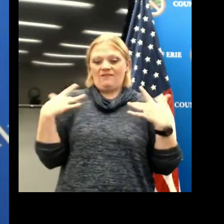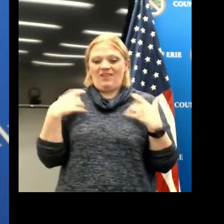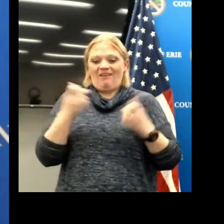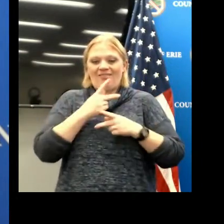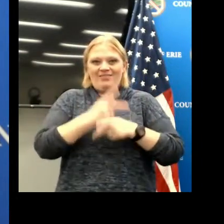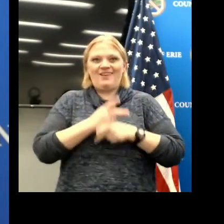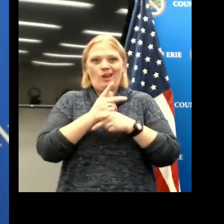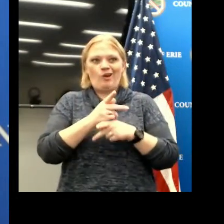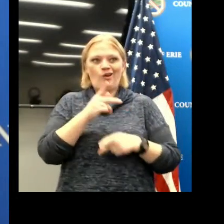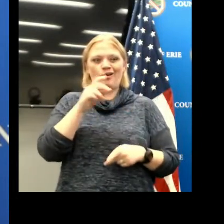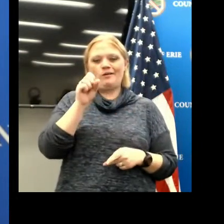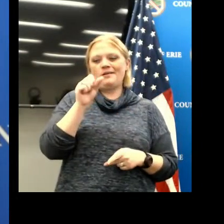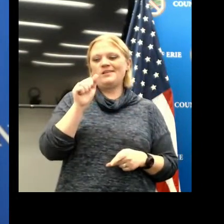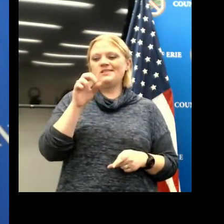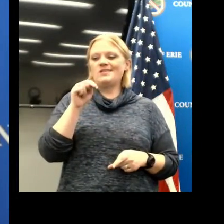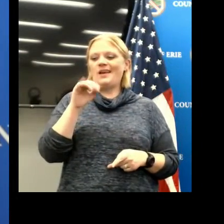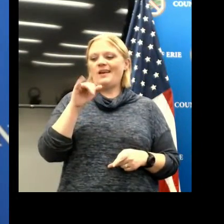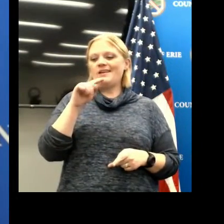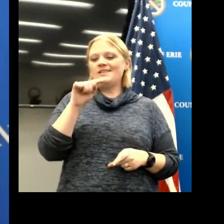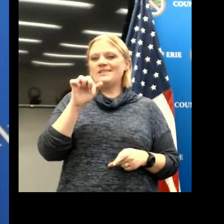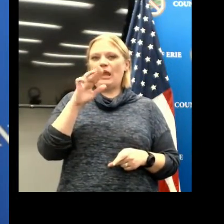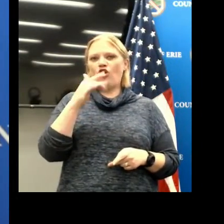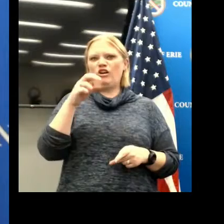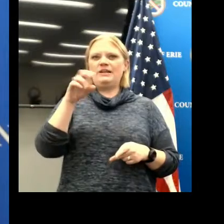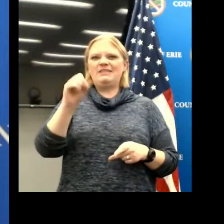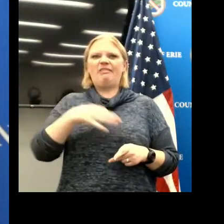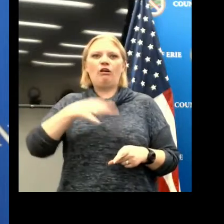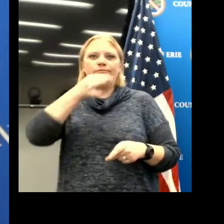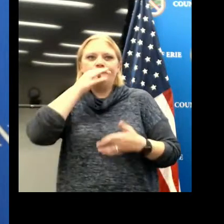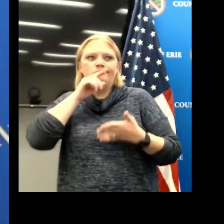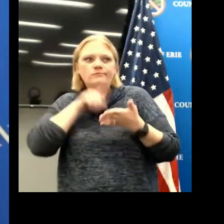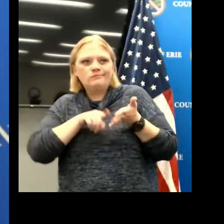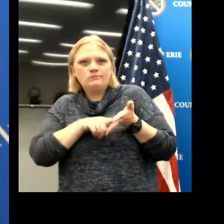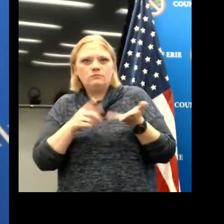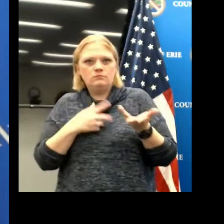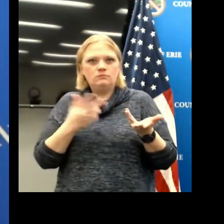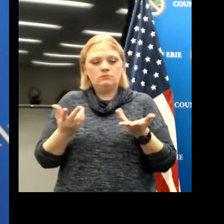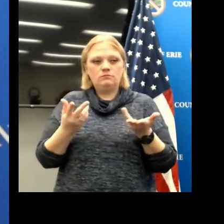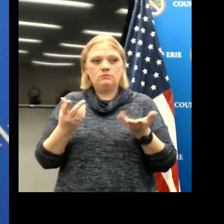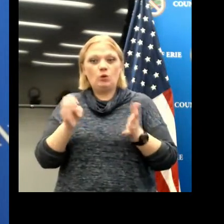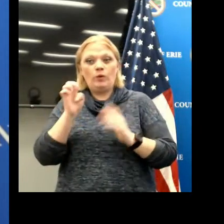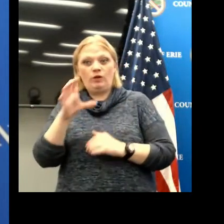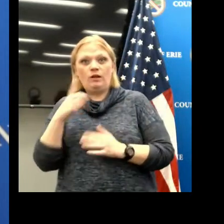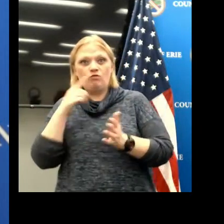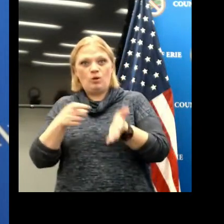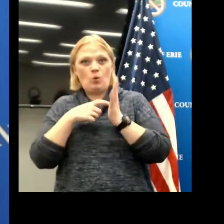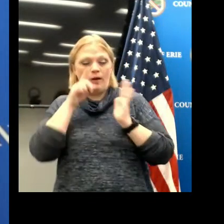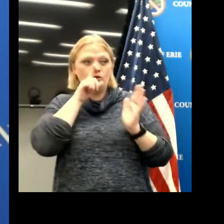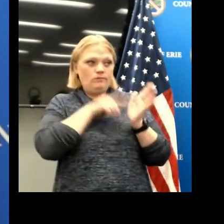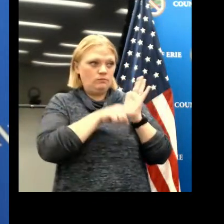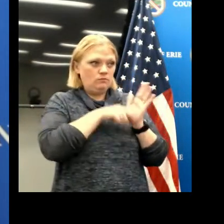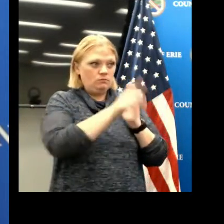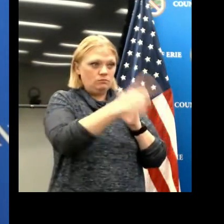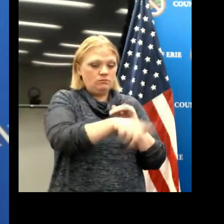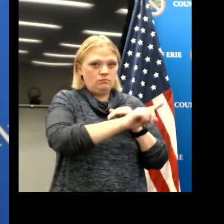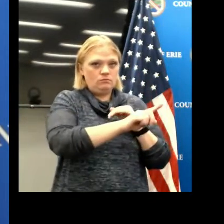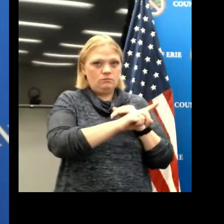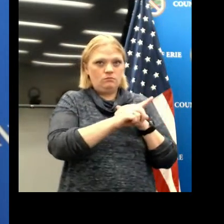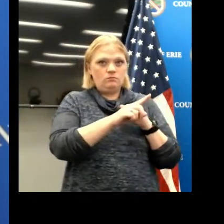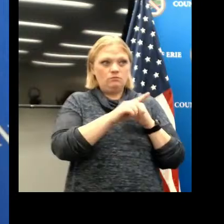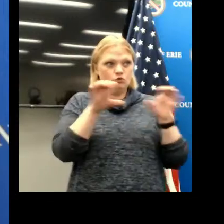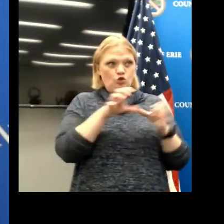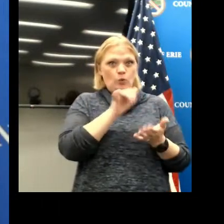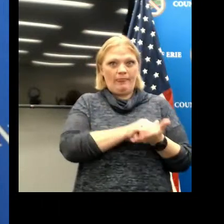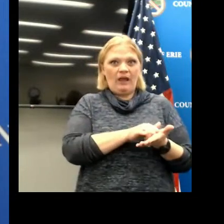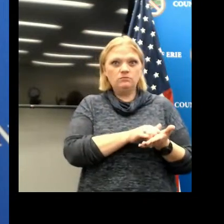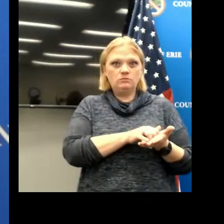sanitarians. So there's a certain amount that Erie County Department of Health does. It's required to inspect these facilities. It is doing that. It